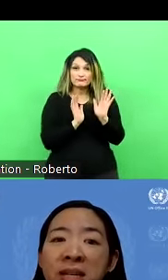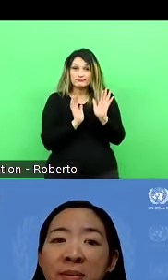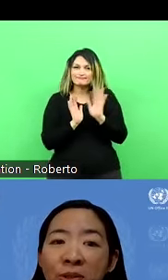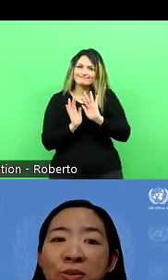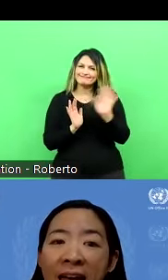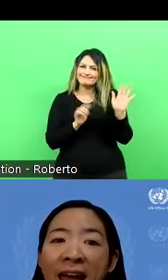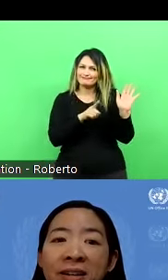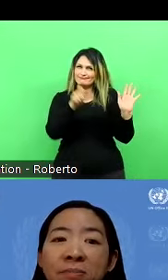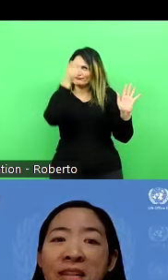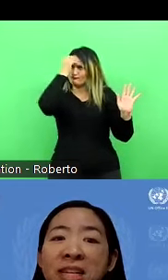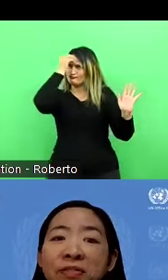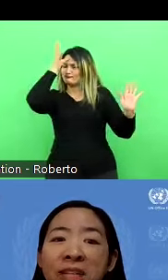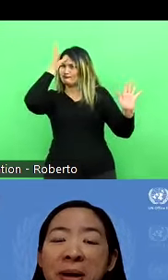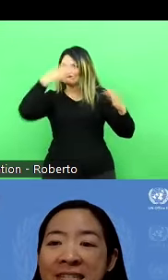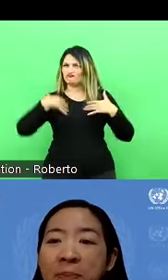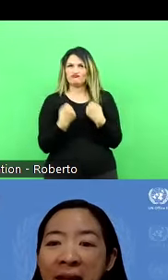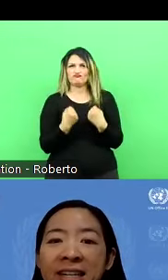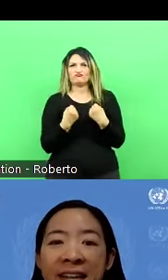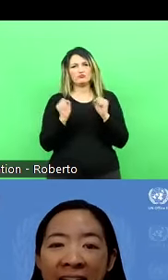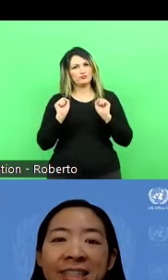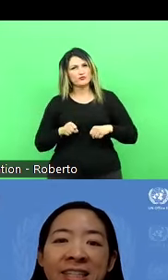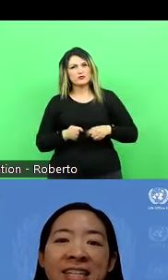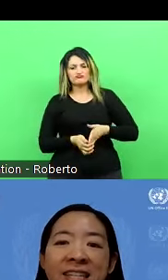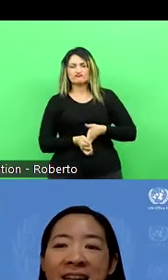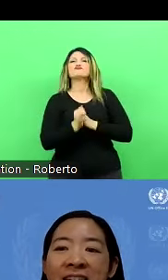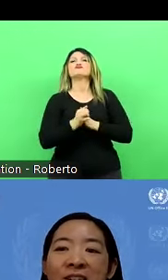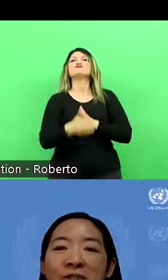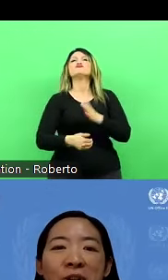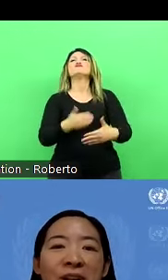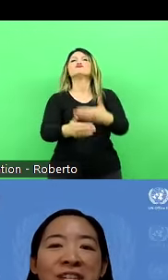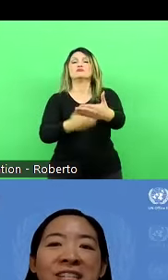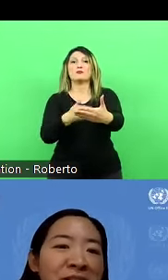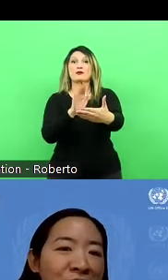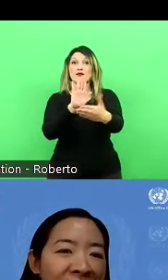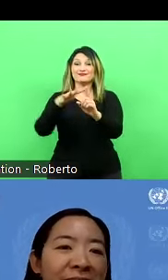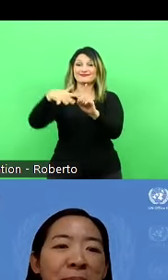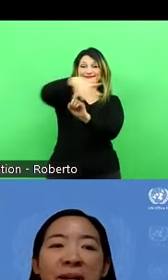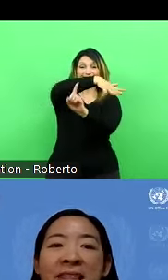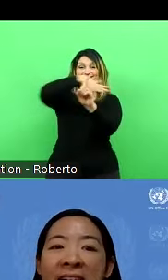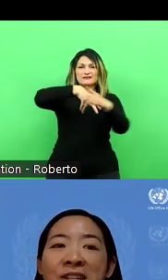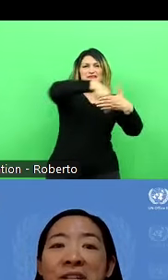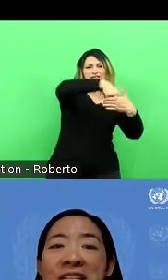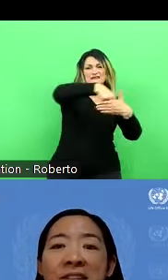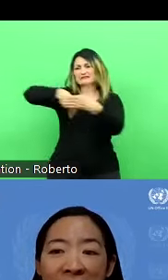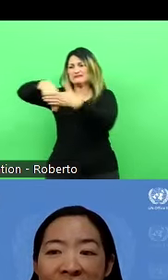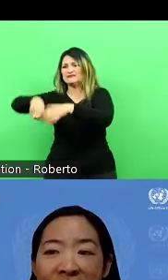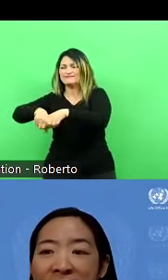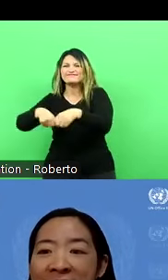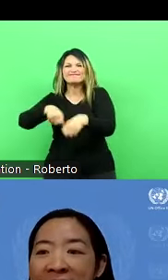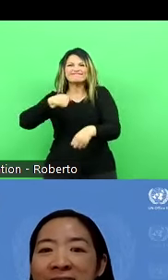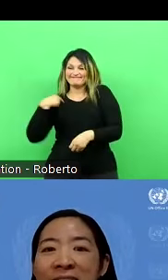always be able to act and meaningfully participate in the activities. So this question is a bit tricky, but the answer is